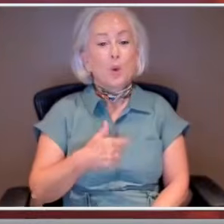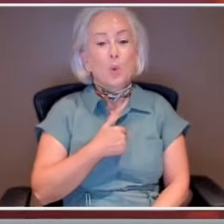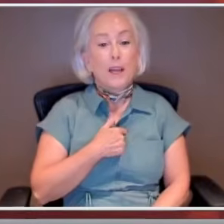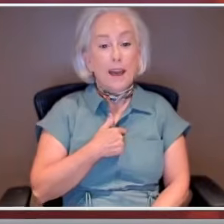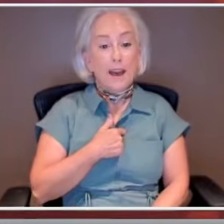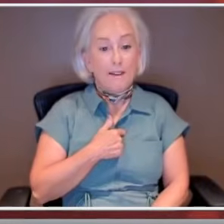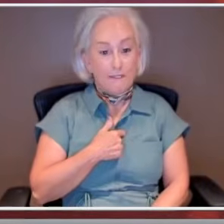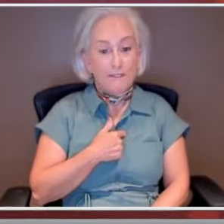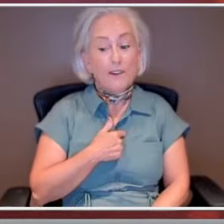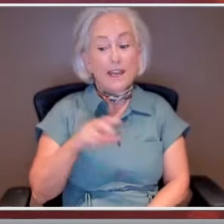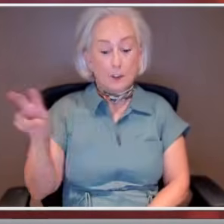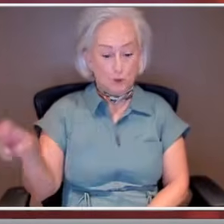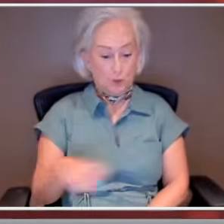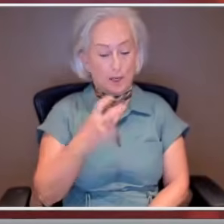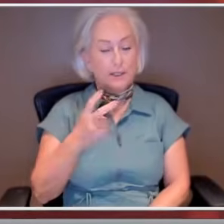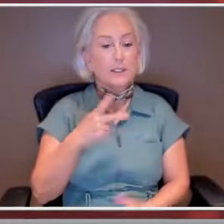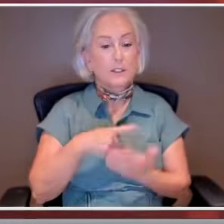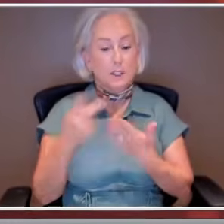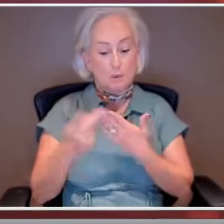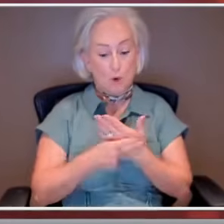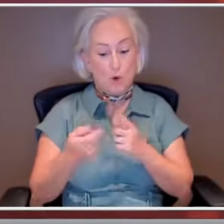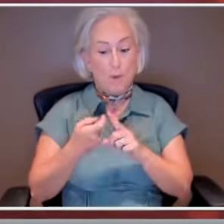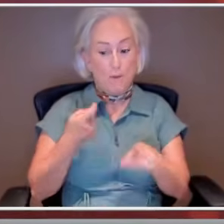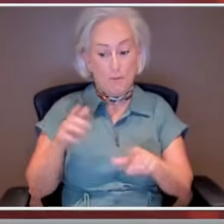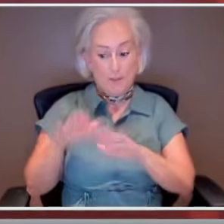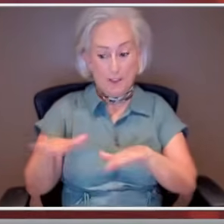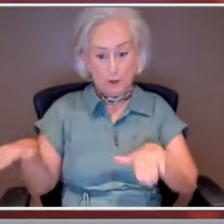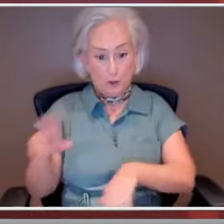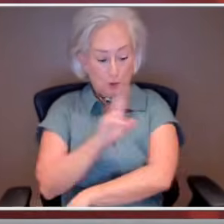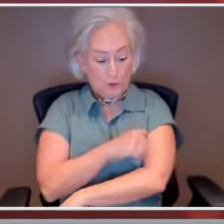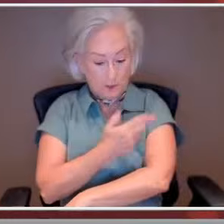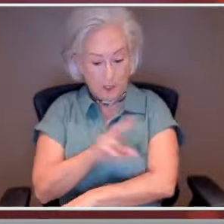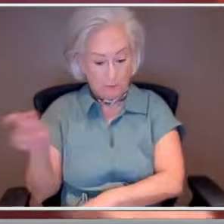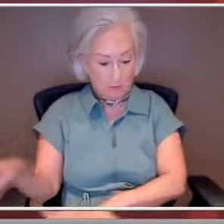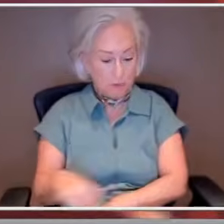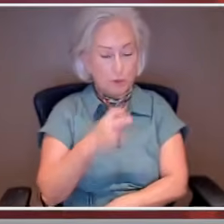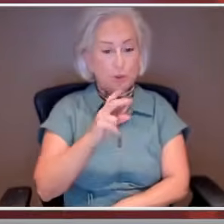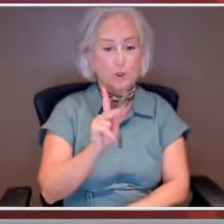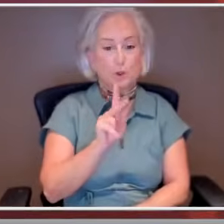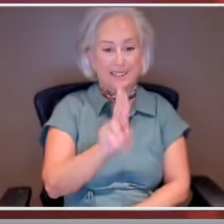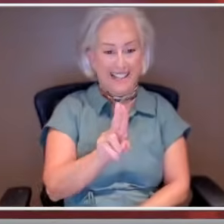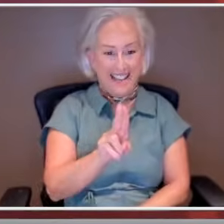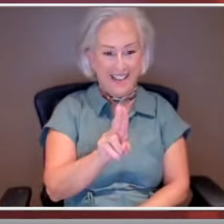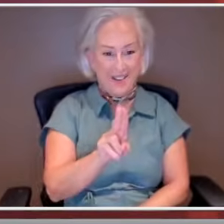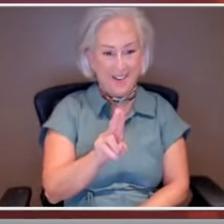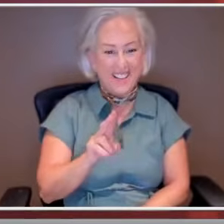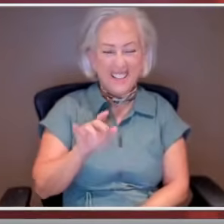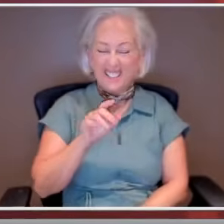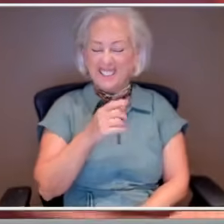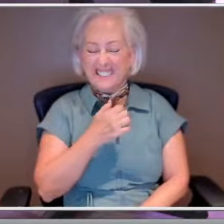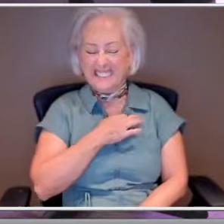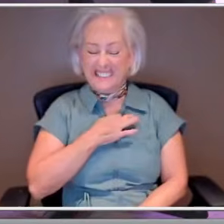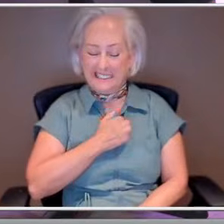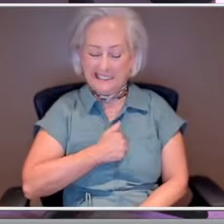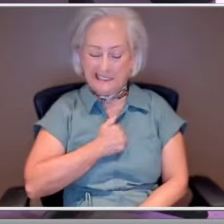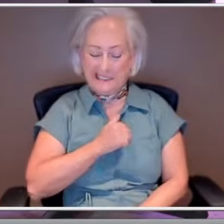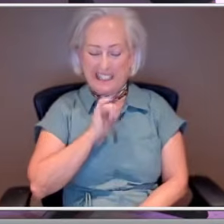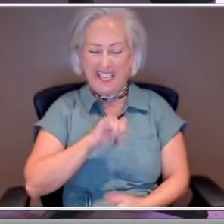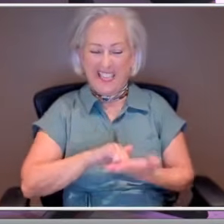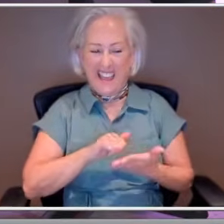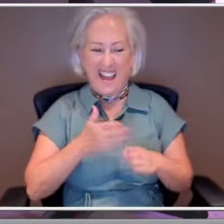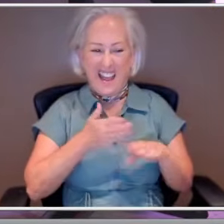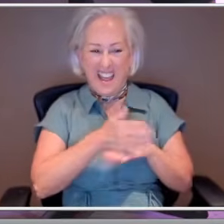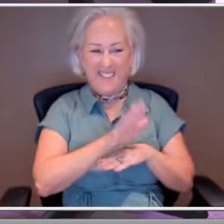from Children's Mercy to KU, and this came after your time, so you probably did not experience this wonderful